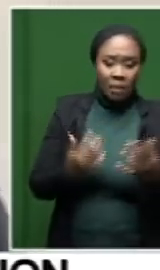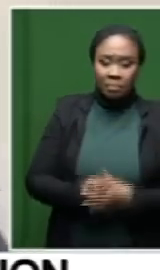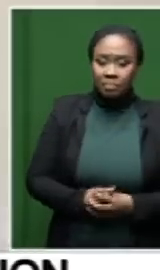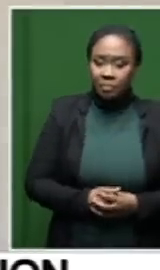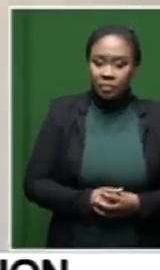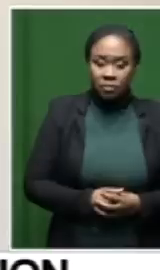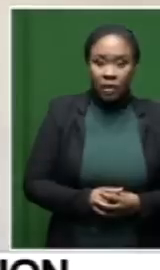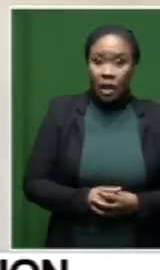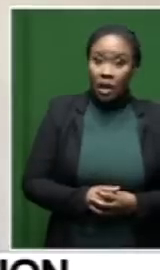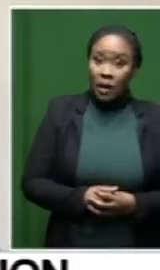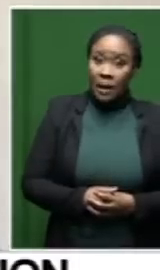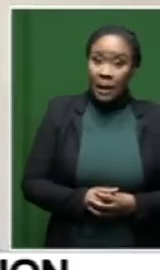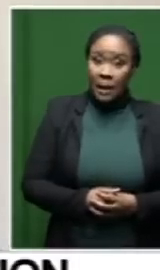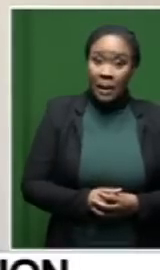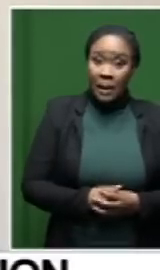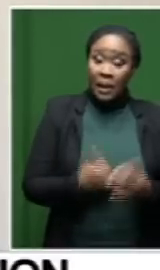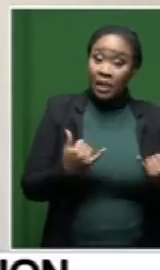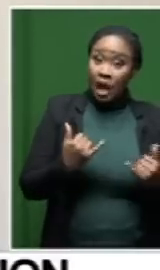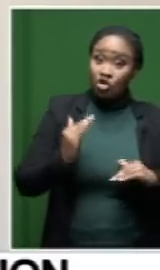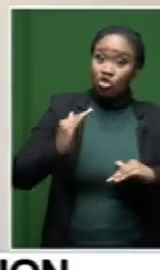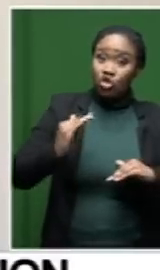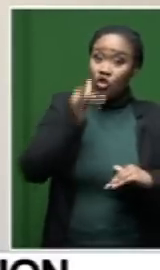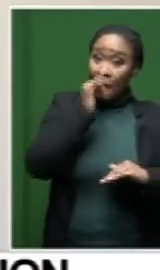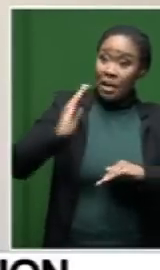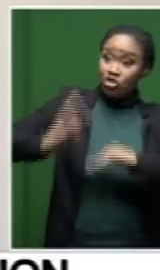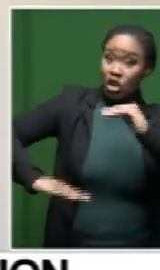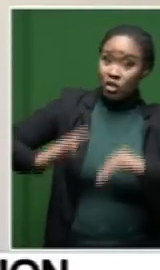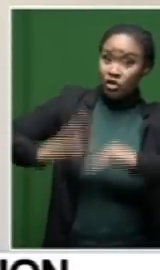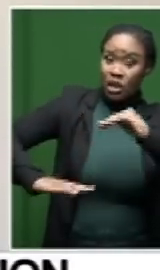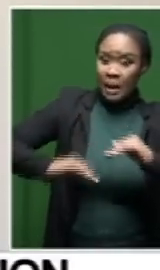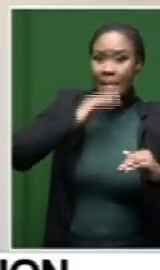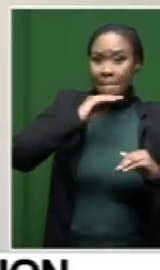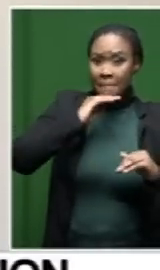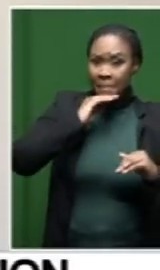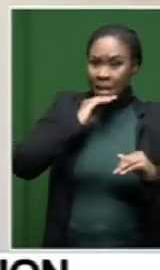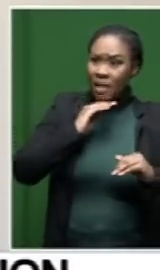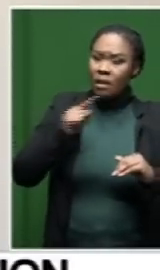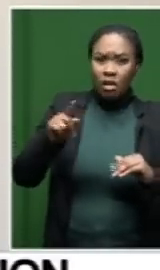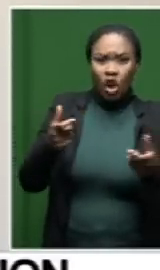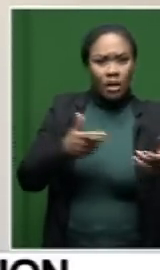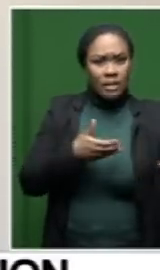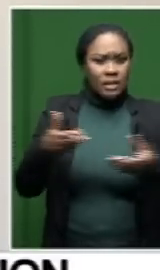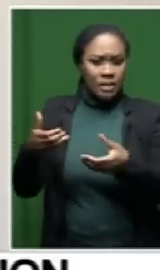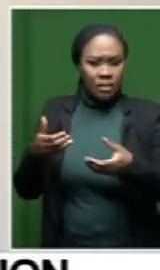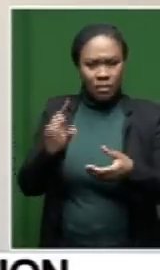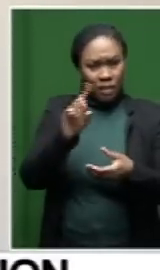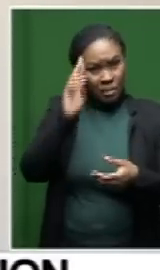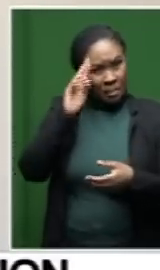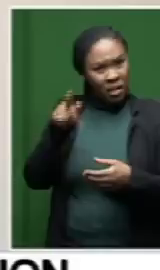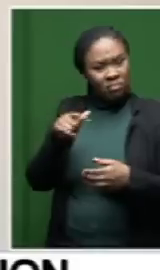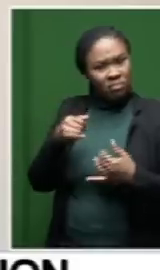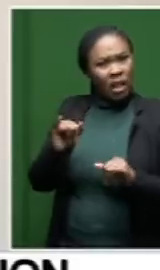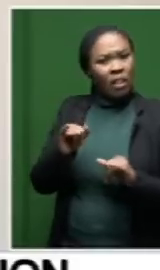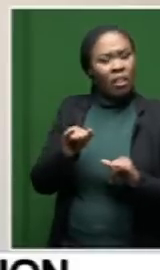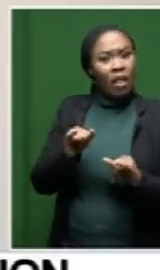position to receive the report because of the recent criminal charges against him is mischief. He is the president of the country. He is entitled by